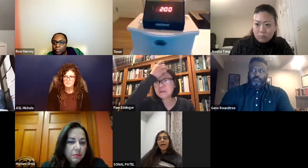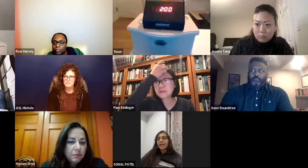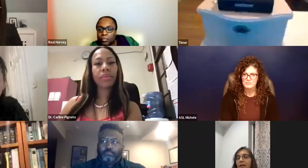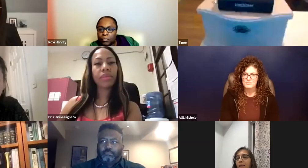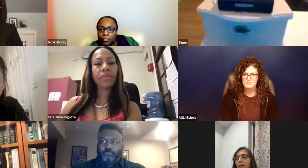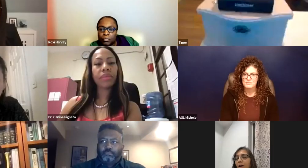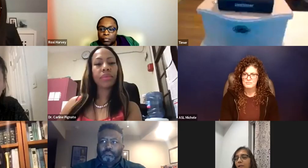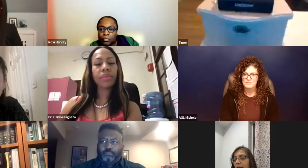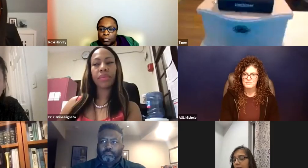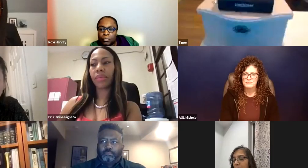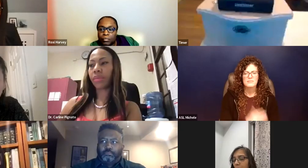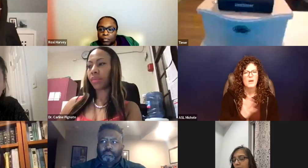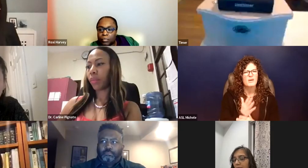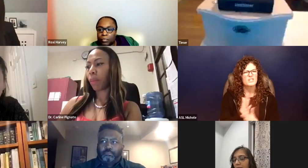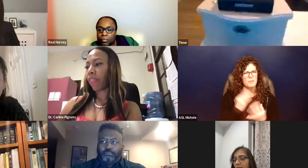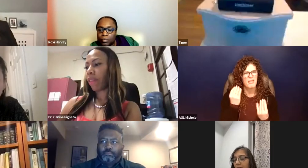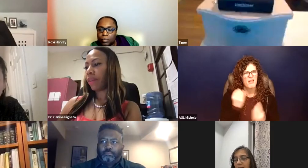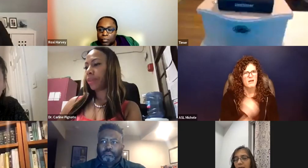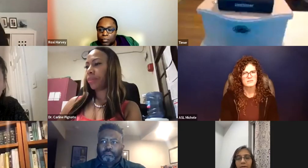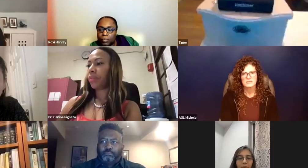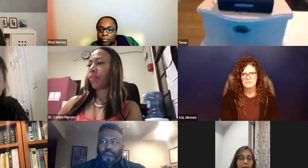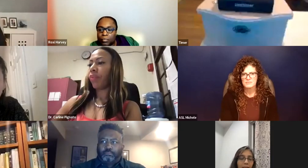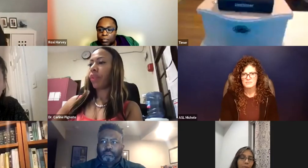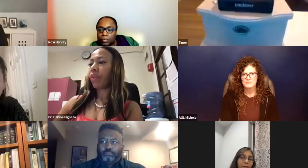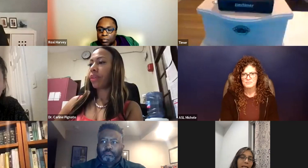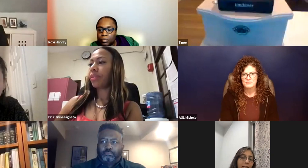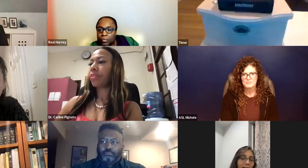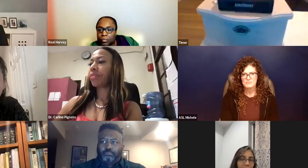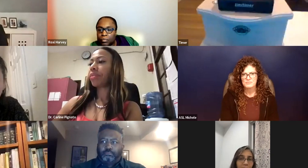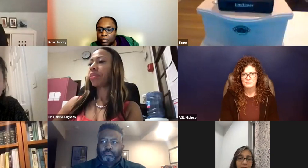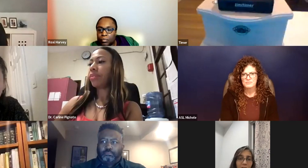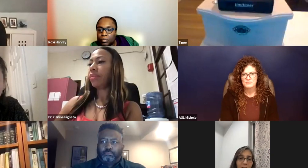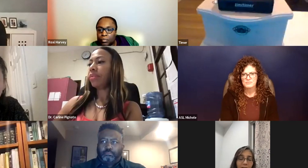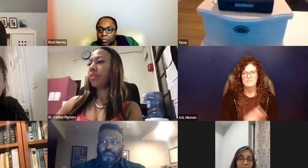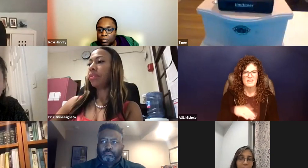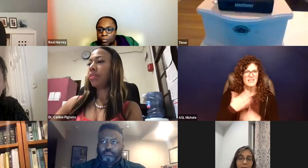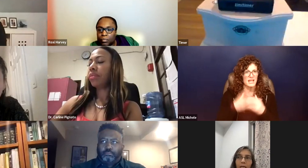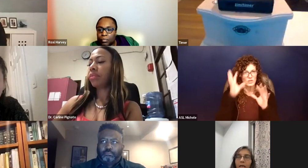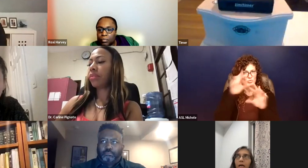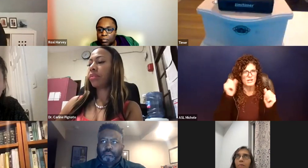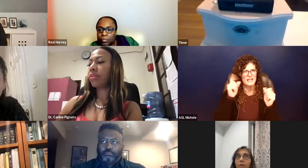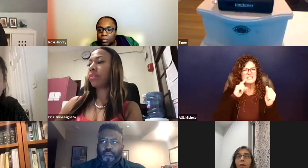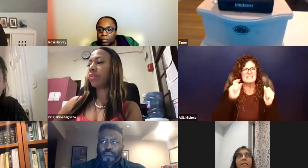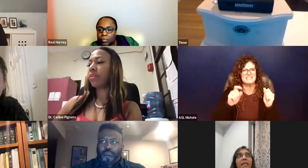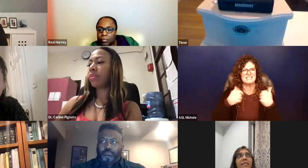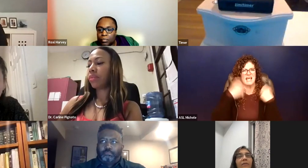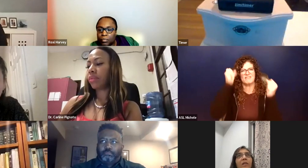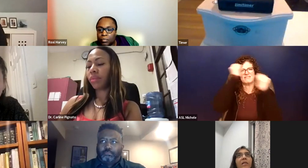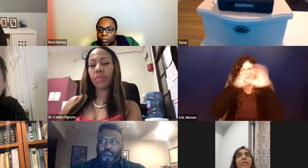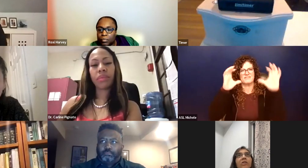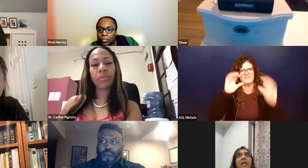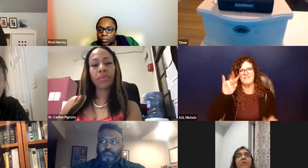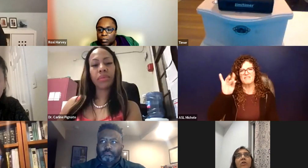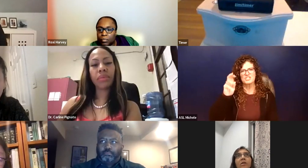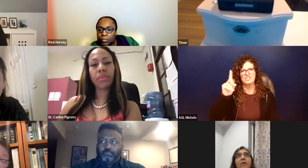share my thoughts, right? And what I think. I think the next superintendent has to be a visionary. COVID has